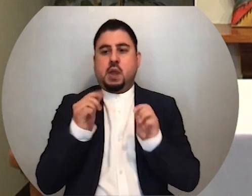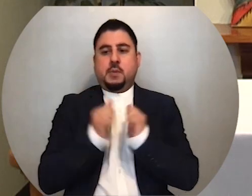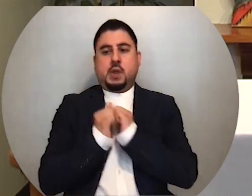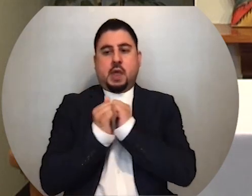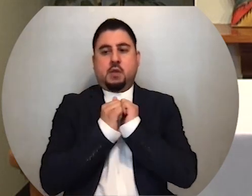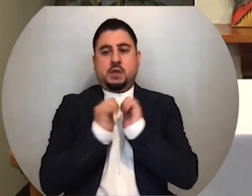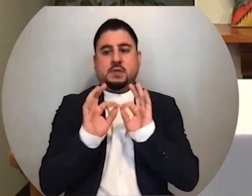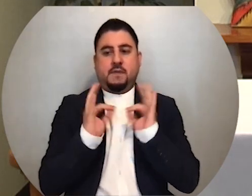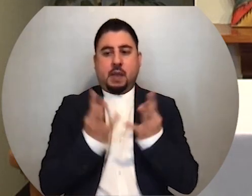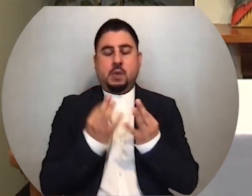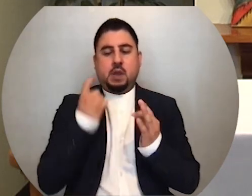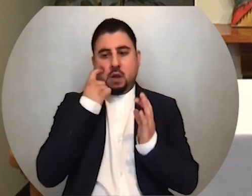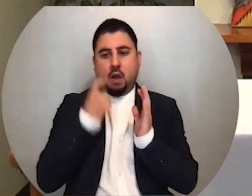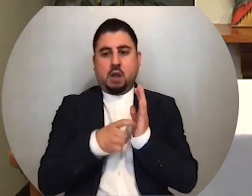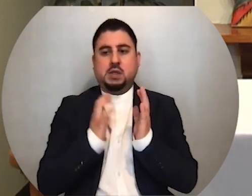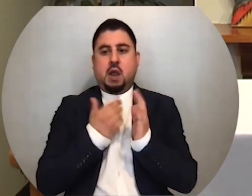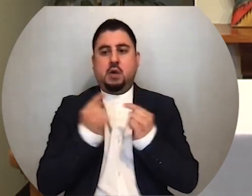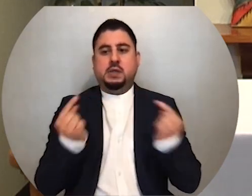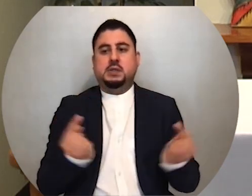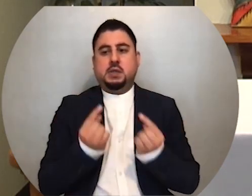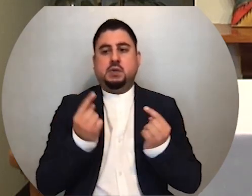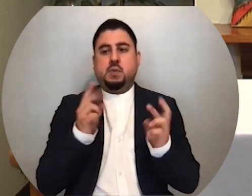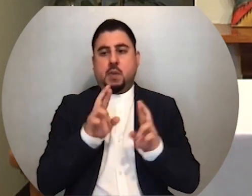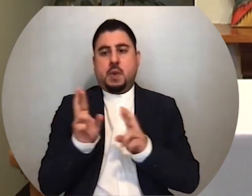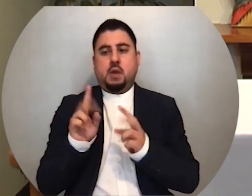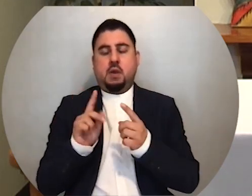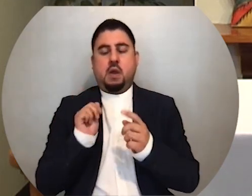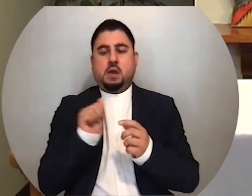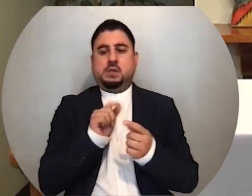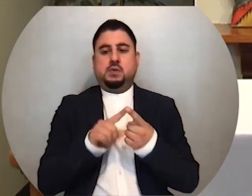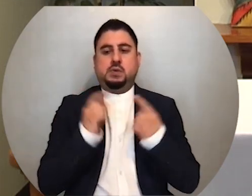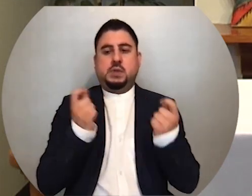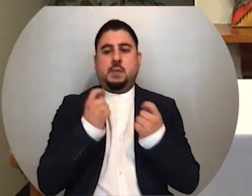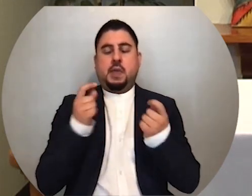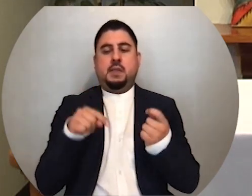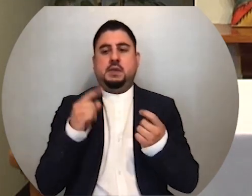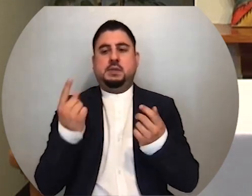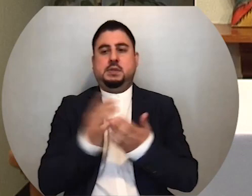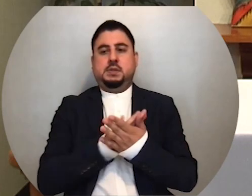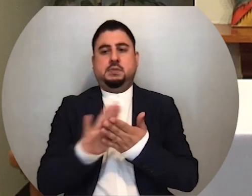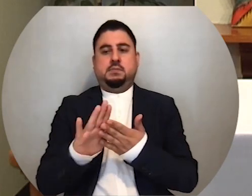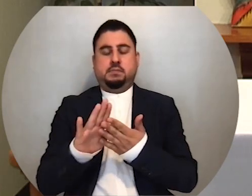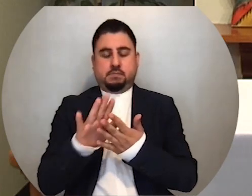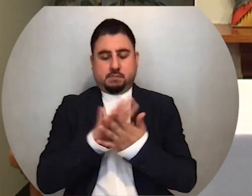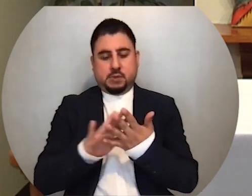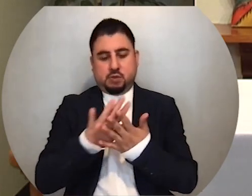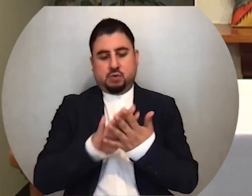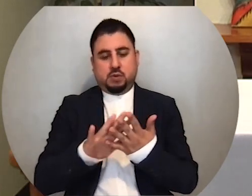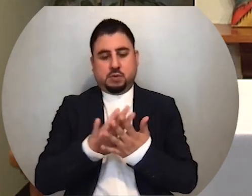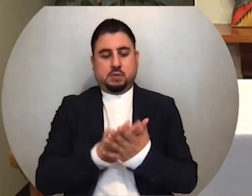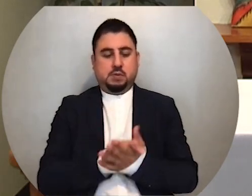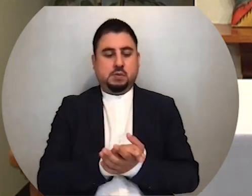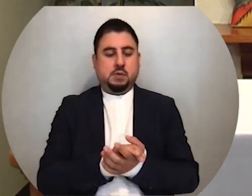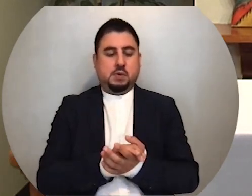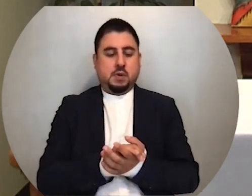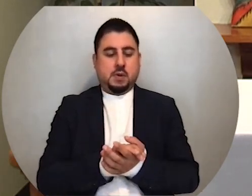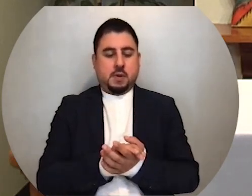as his family, so let us acknowledge our sins, and so prepare ourselves to celebrate these sacred mysteries.